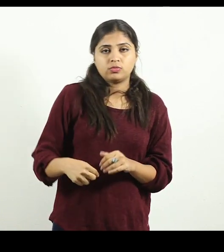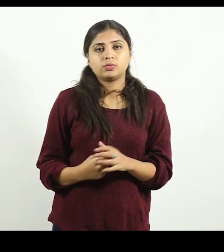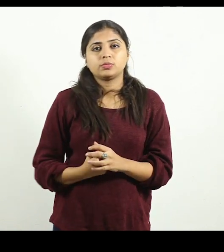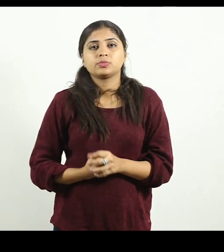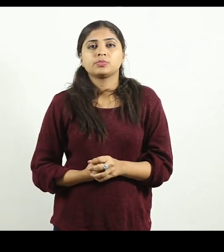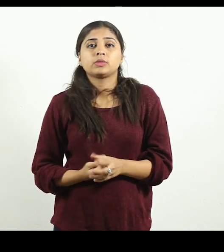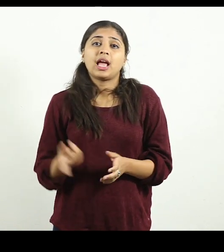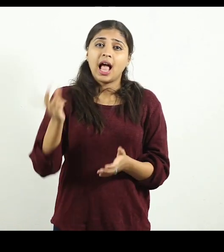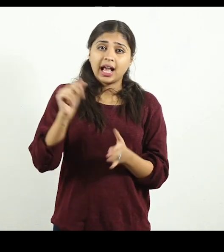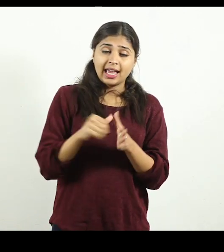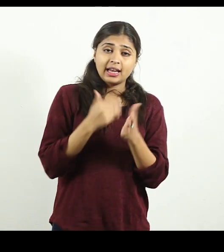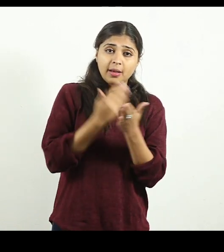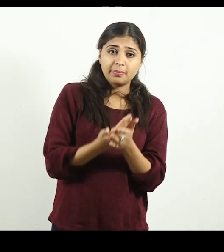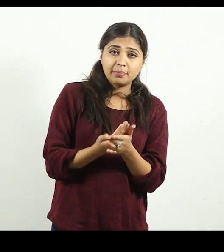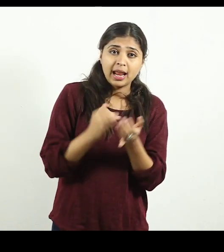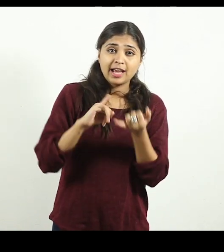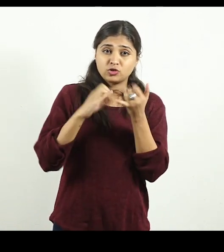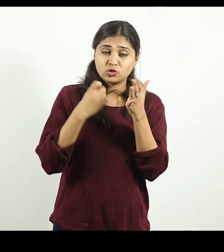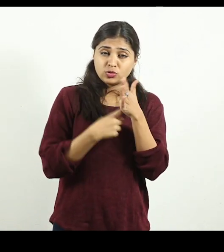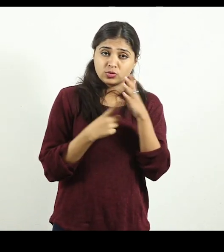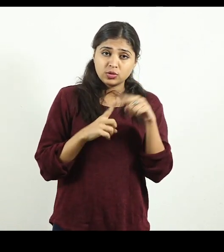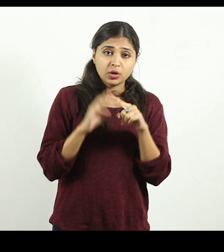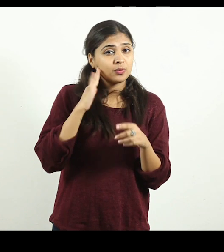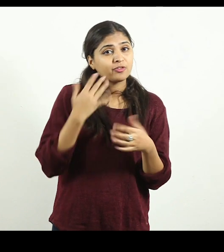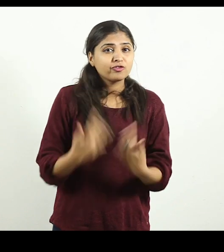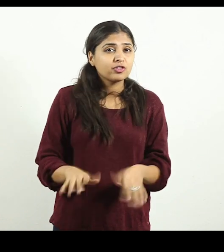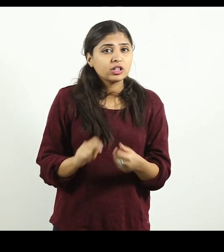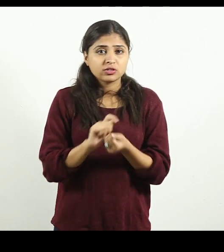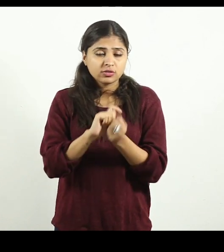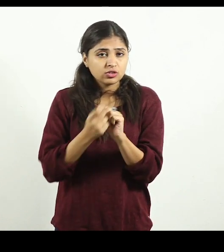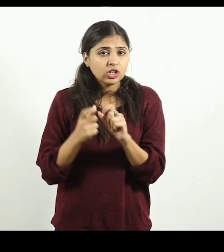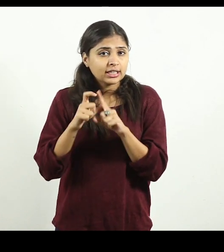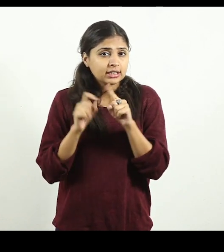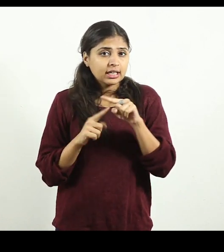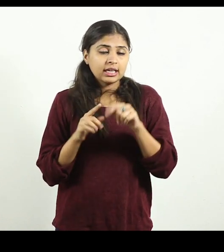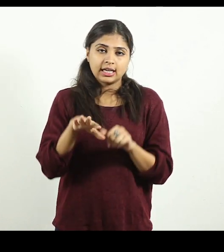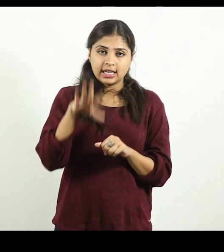tab in the Sort and Filter group, click Reapply.